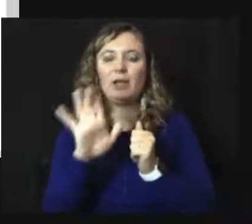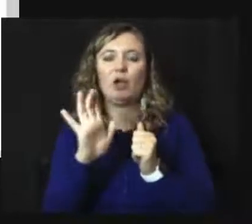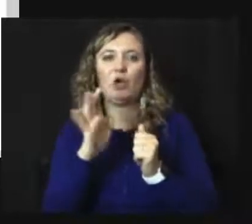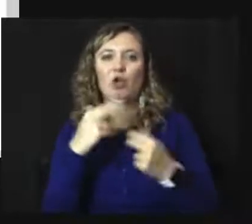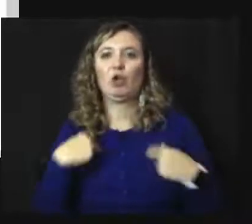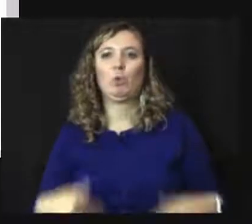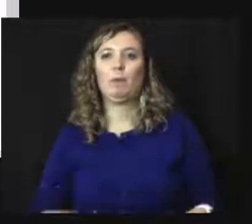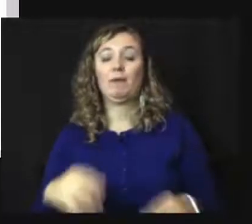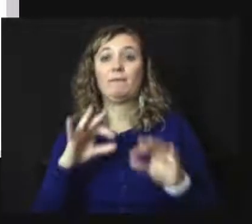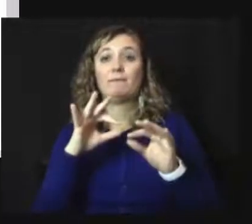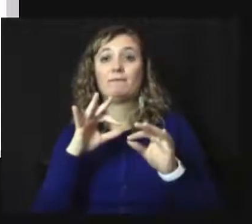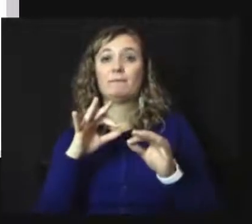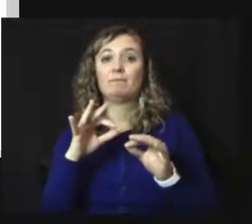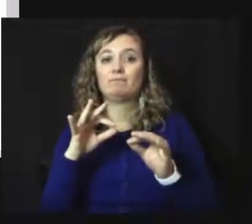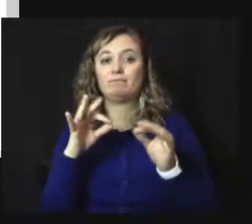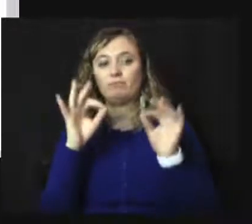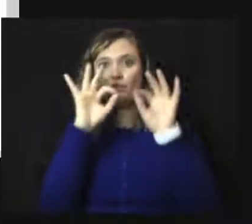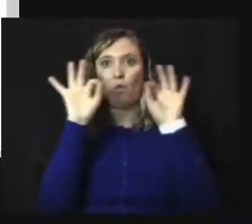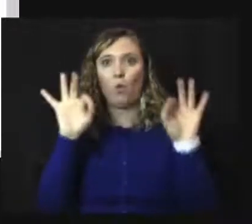planet.